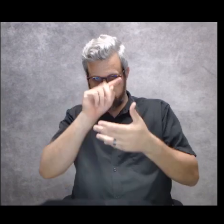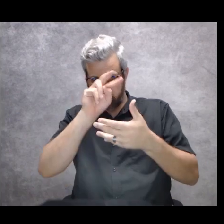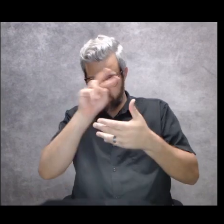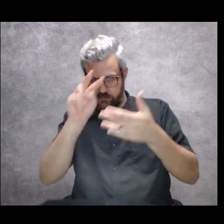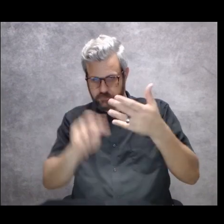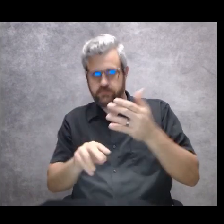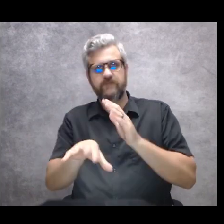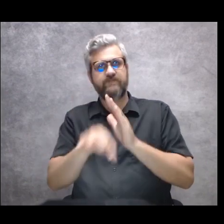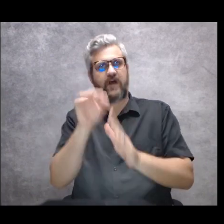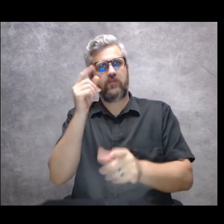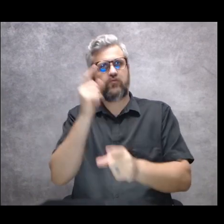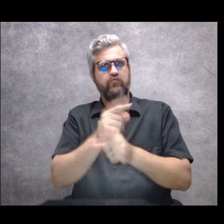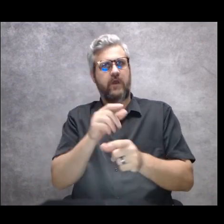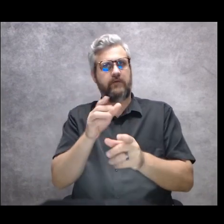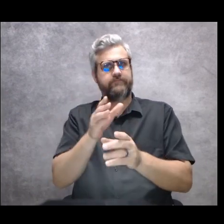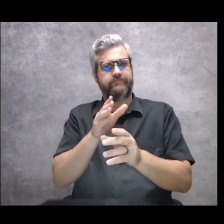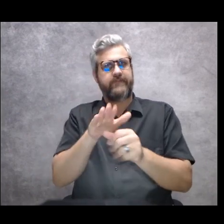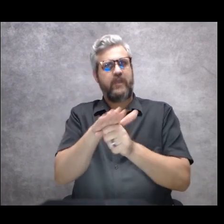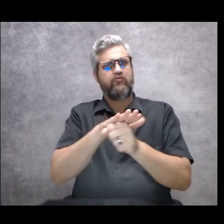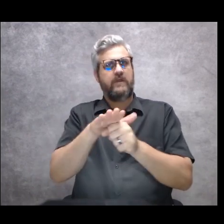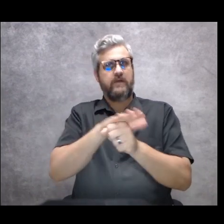the correct areas to be marked.